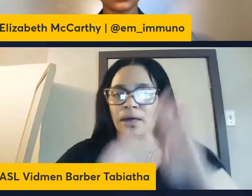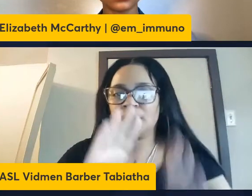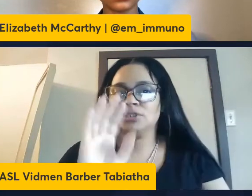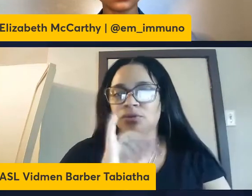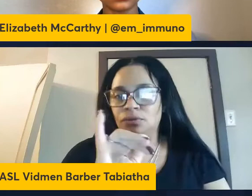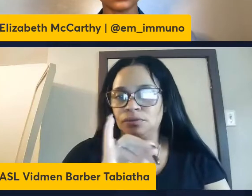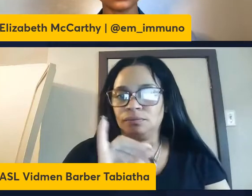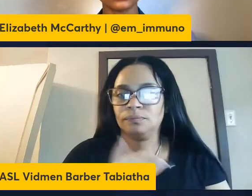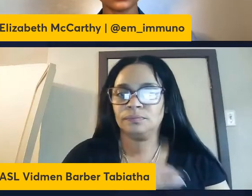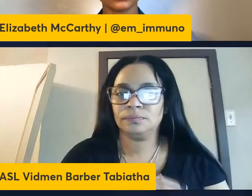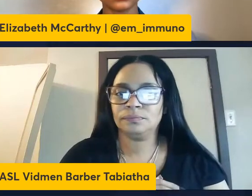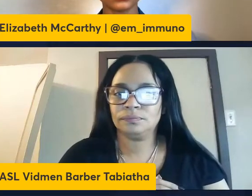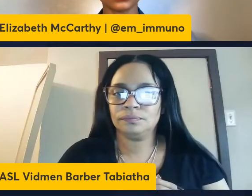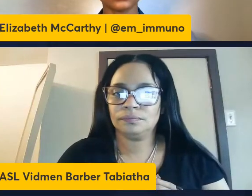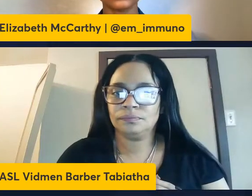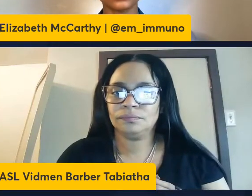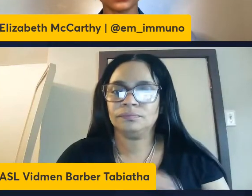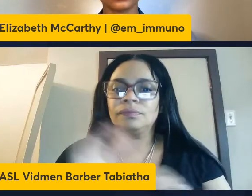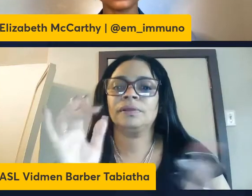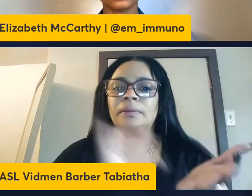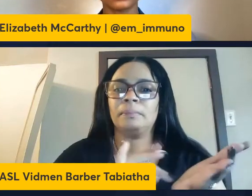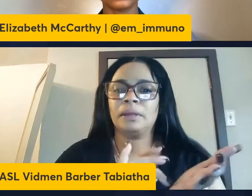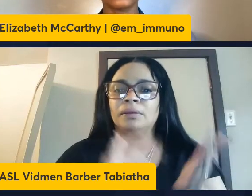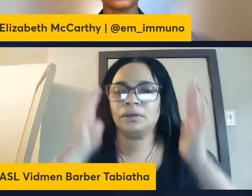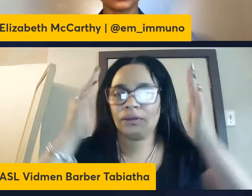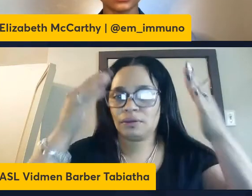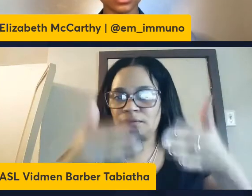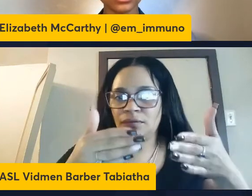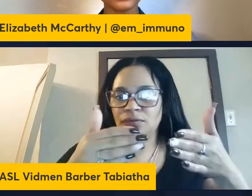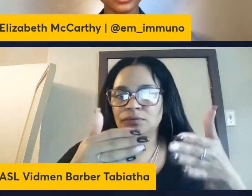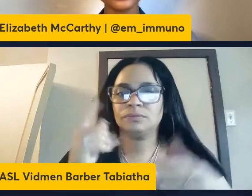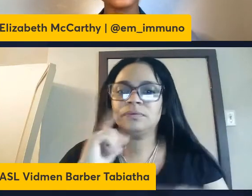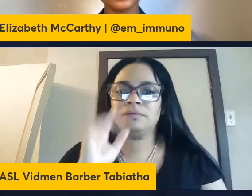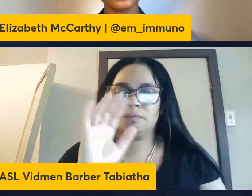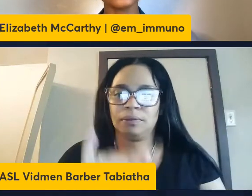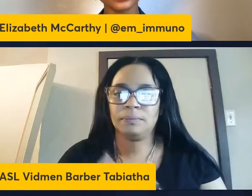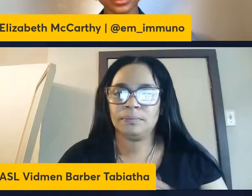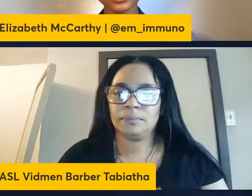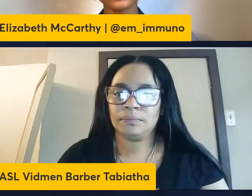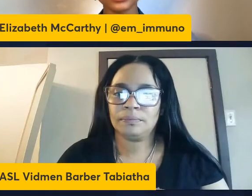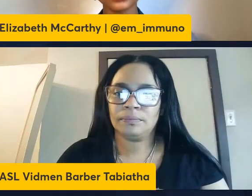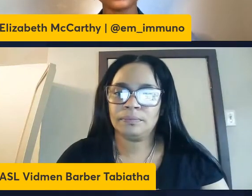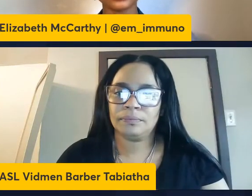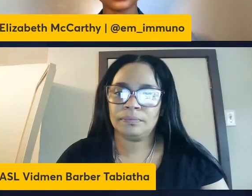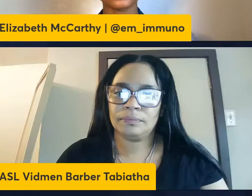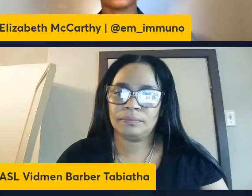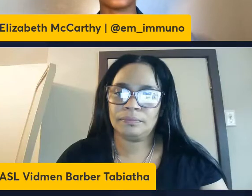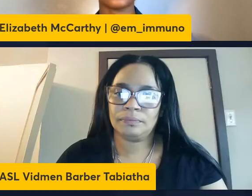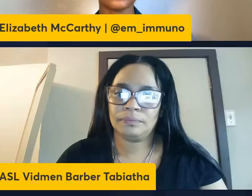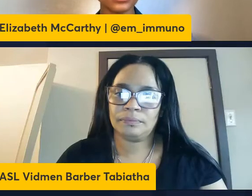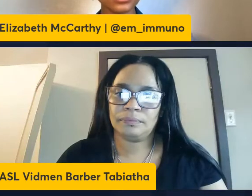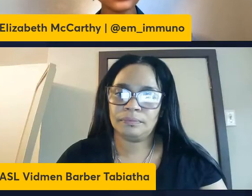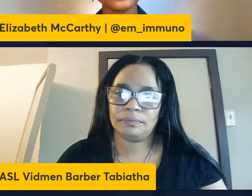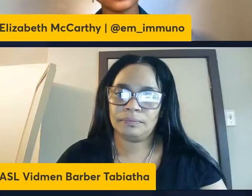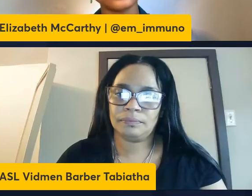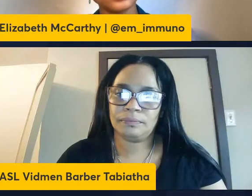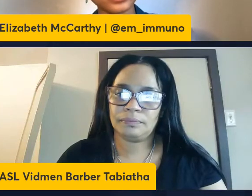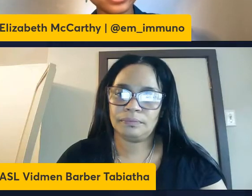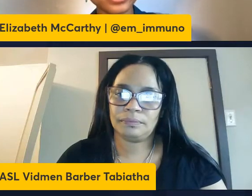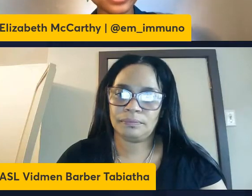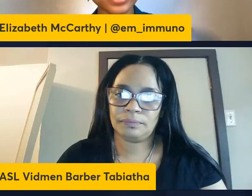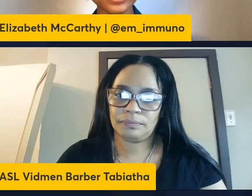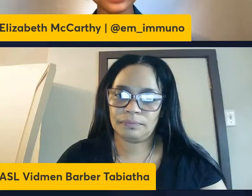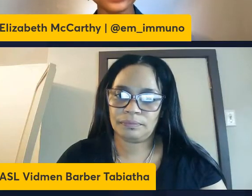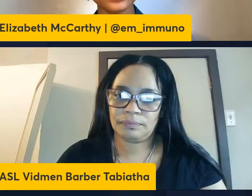bit more focused on the actually application of the tools and developing the tools and maybe reviewing the tools and seeing how they sit.